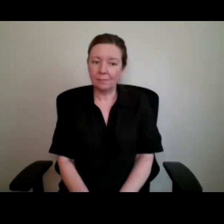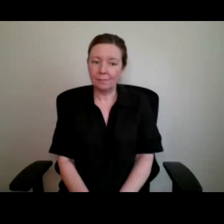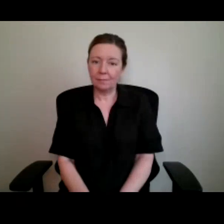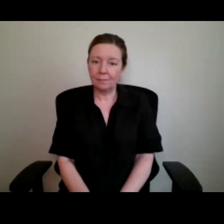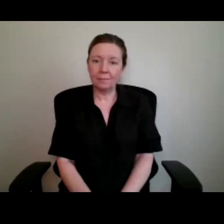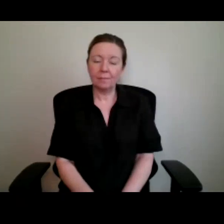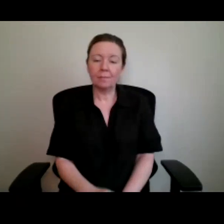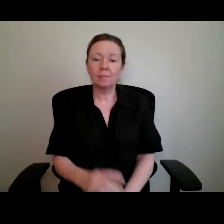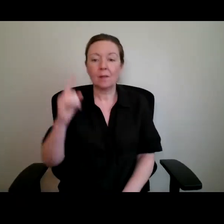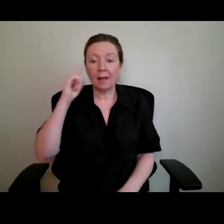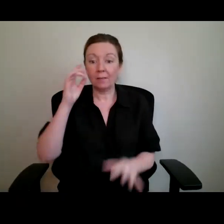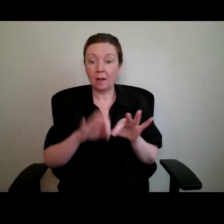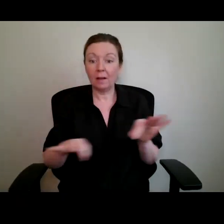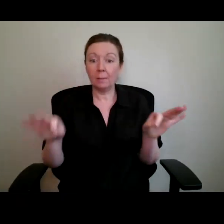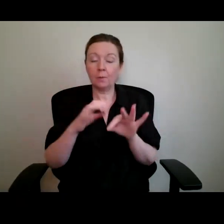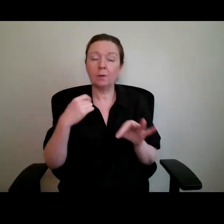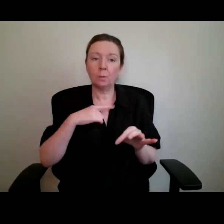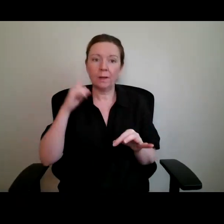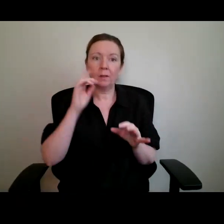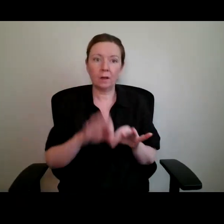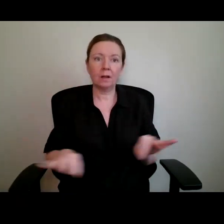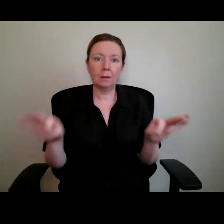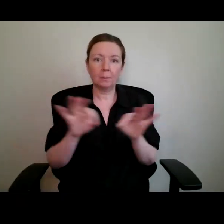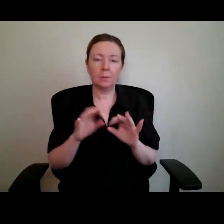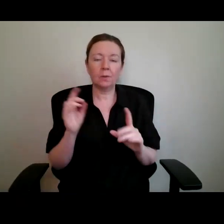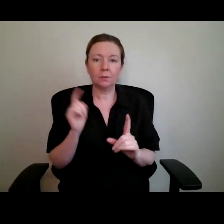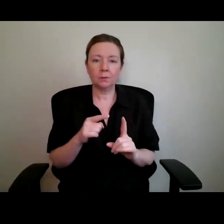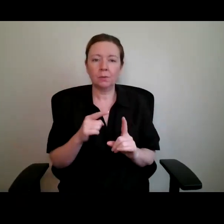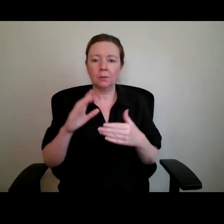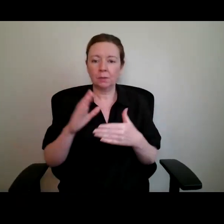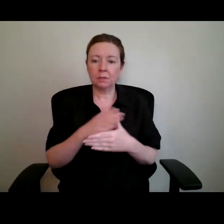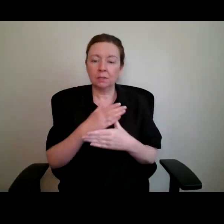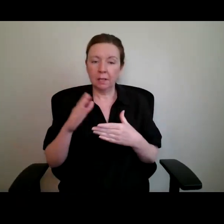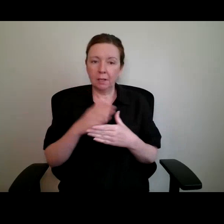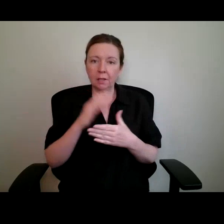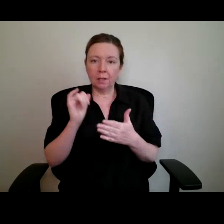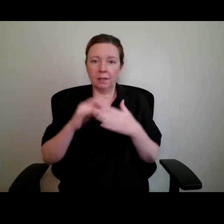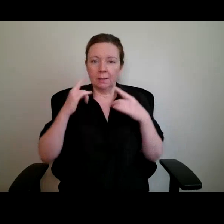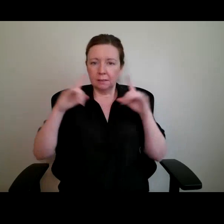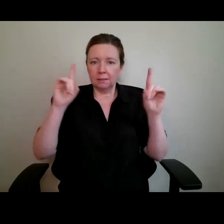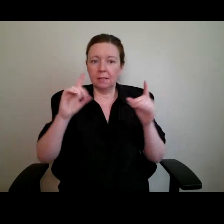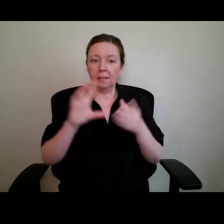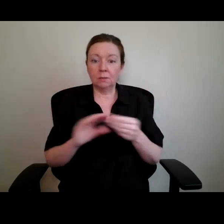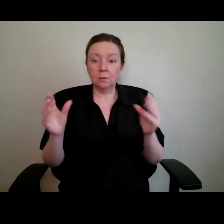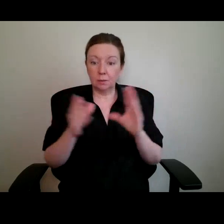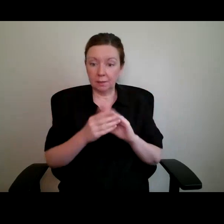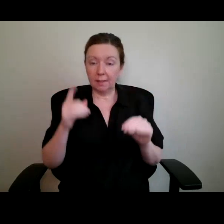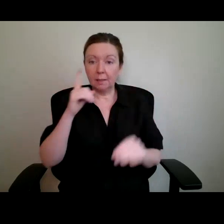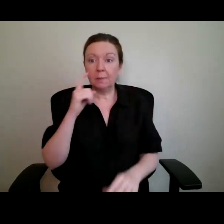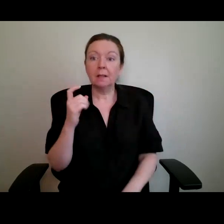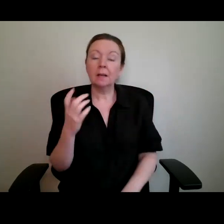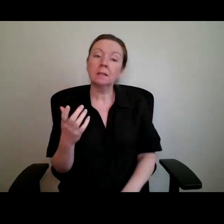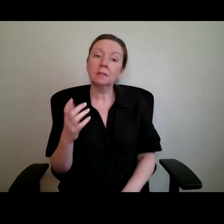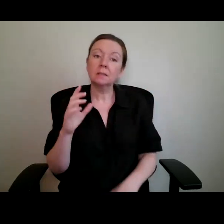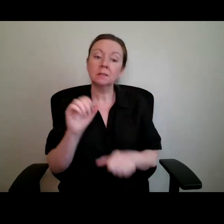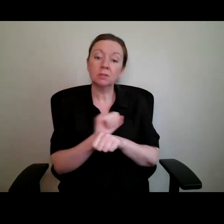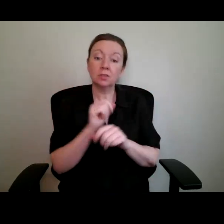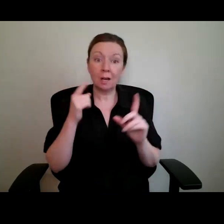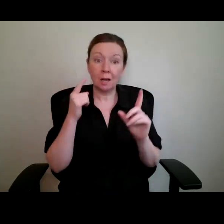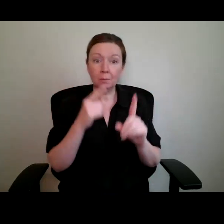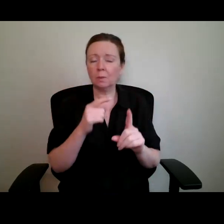So I thought it was important, we thought it was important to share that success story because job goals